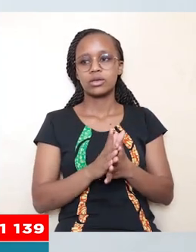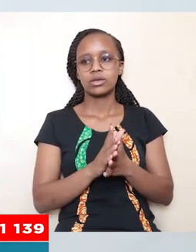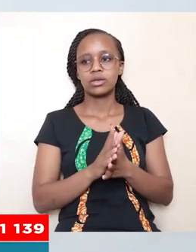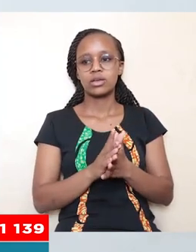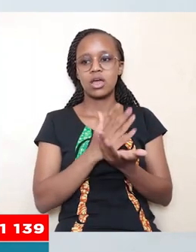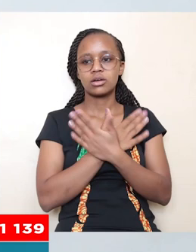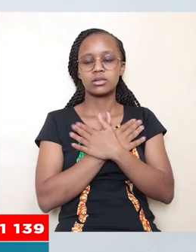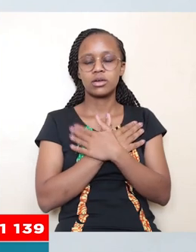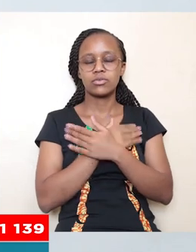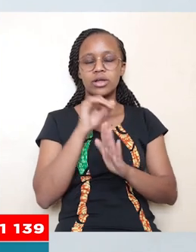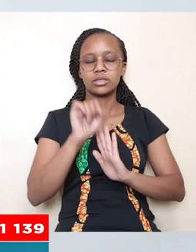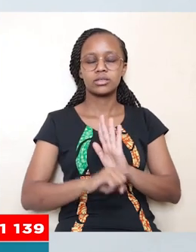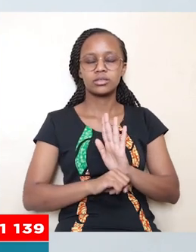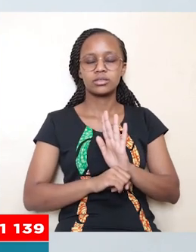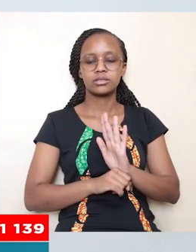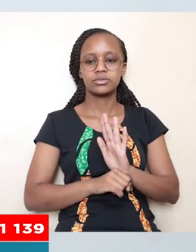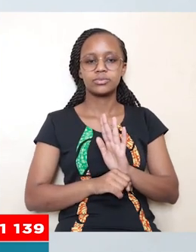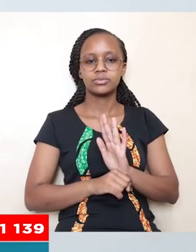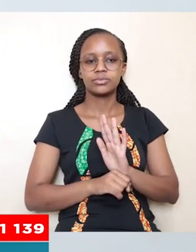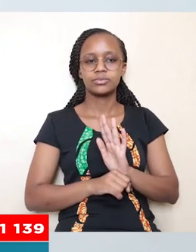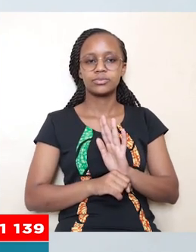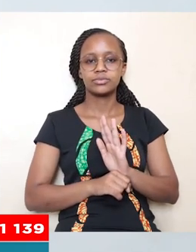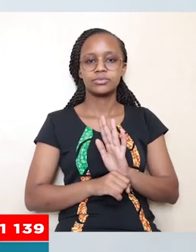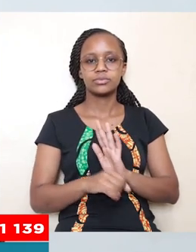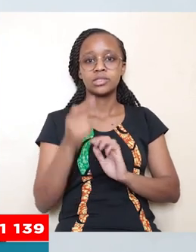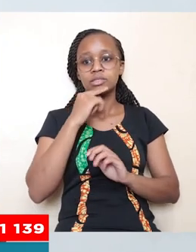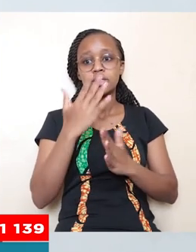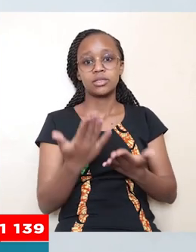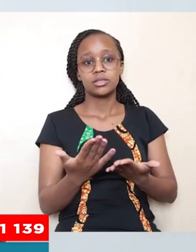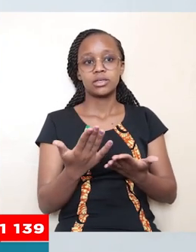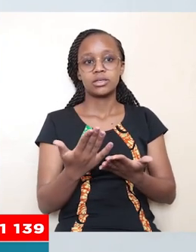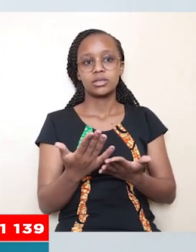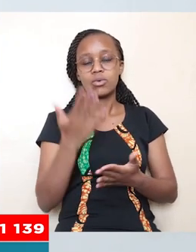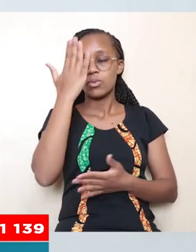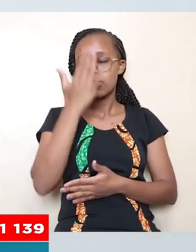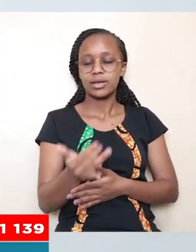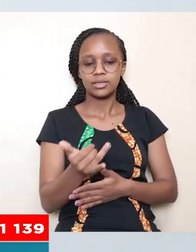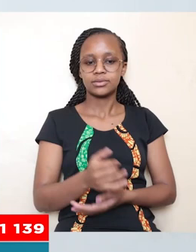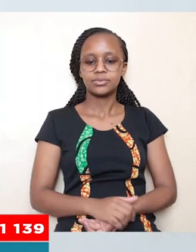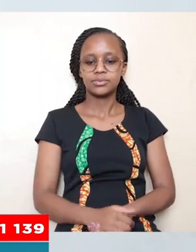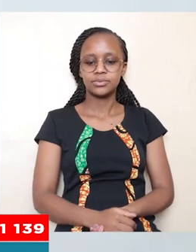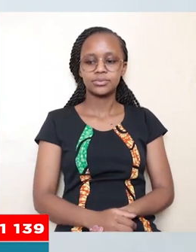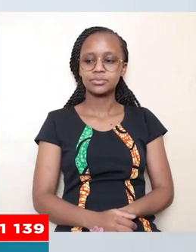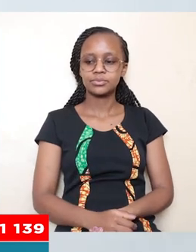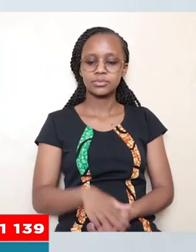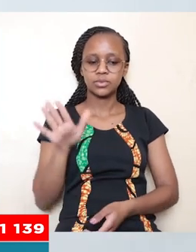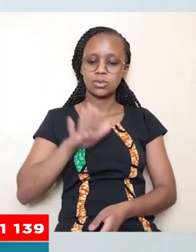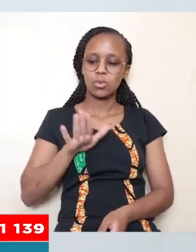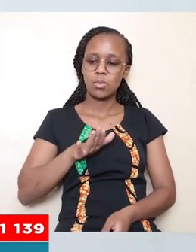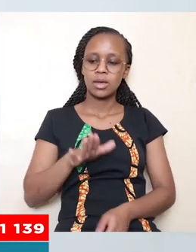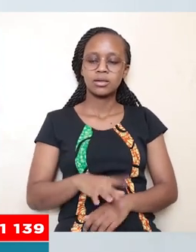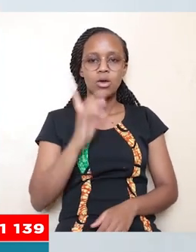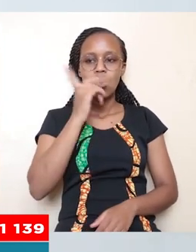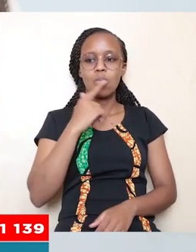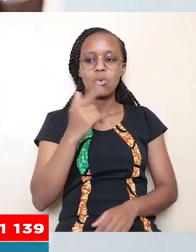your friendships. It is important. I'm saying this because there are some women